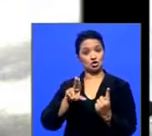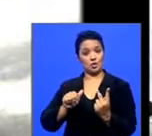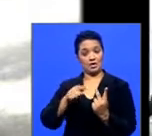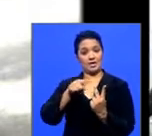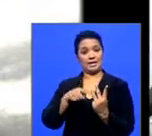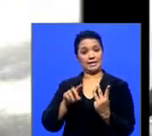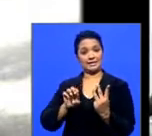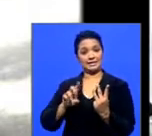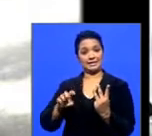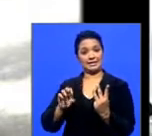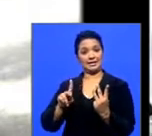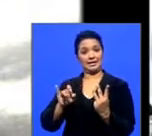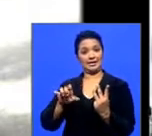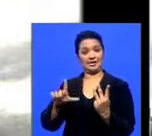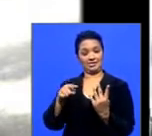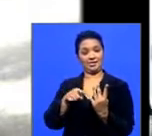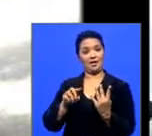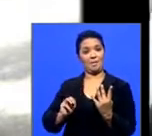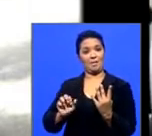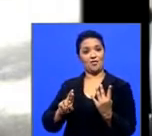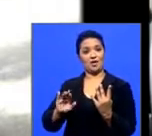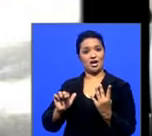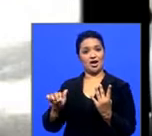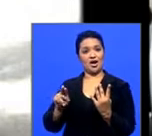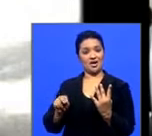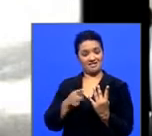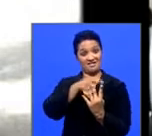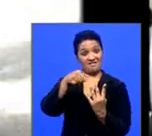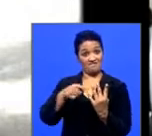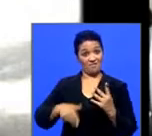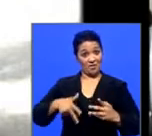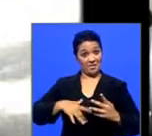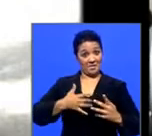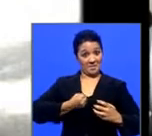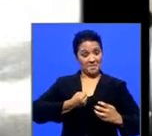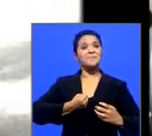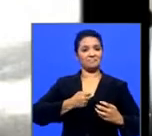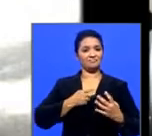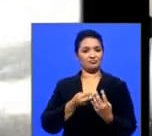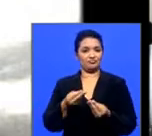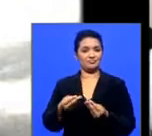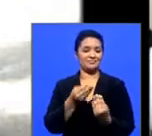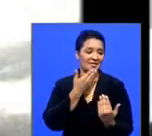Marianne. Well, thank you very much, Penny. Thank you. Thank you very